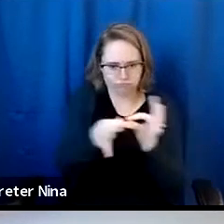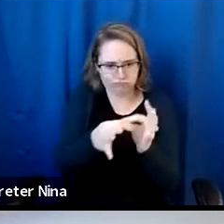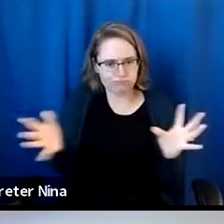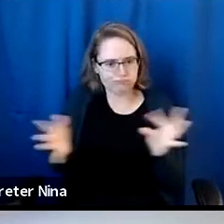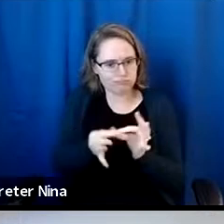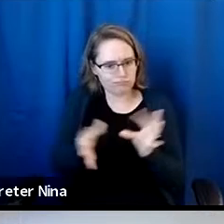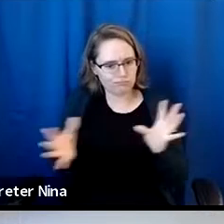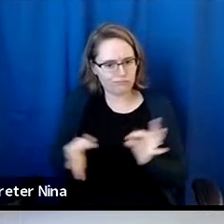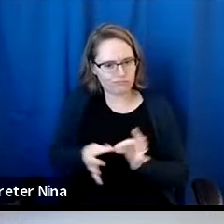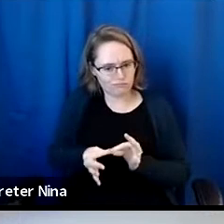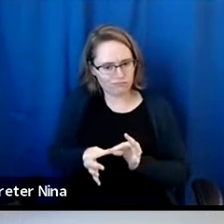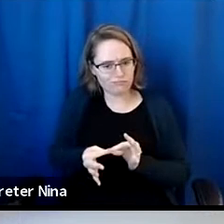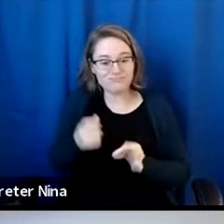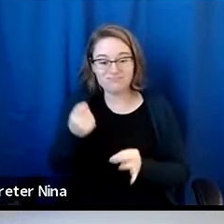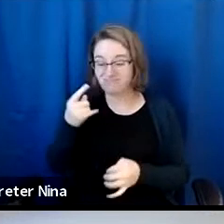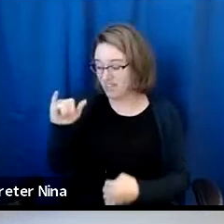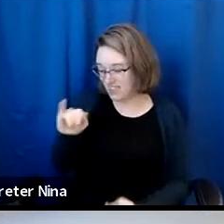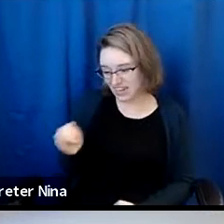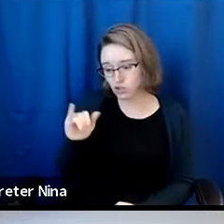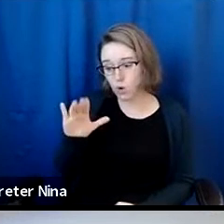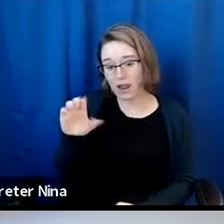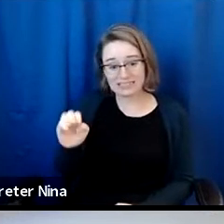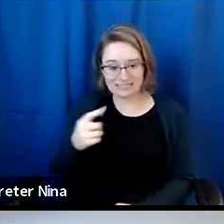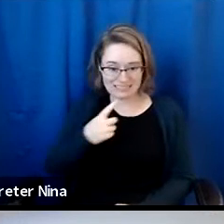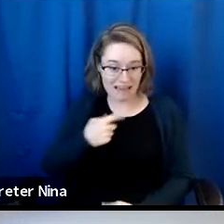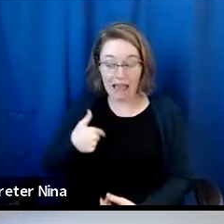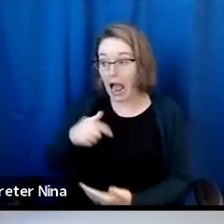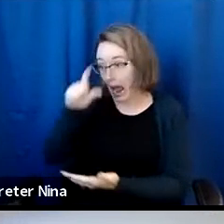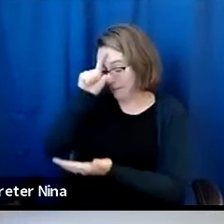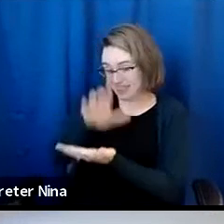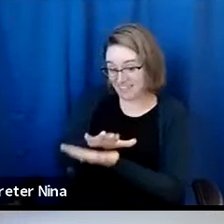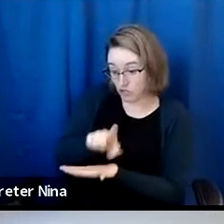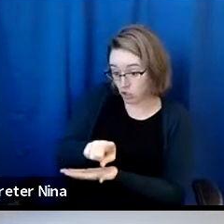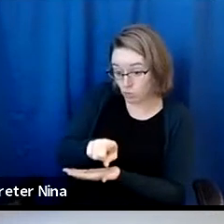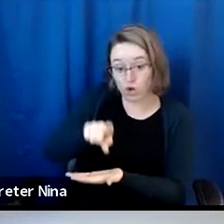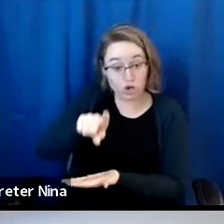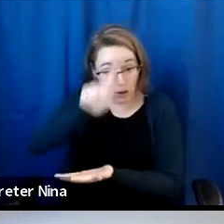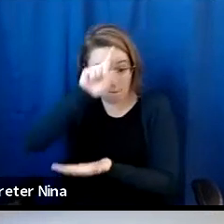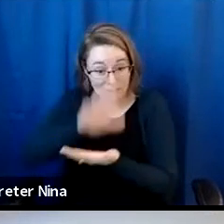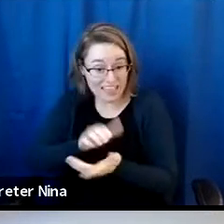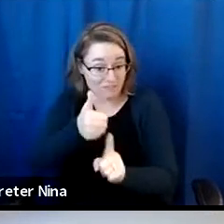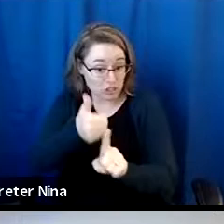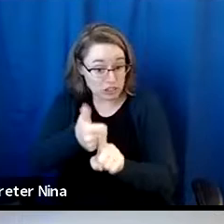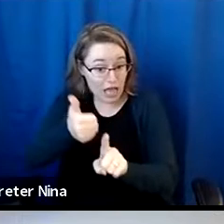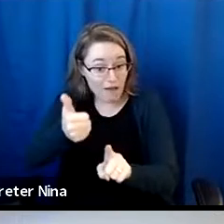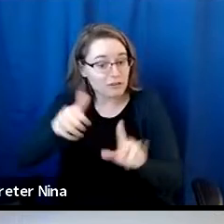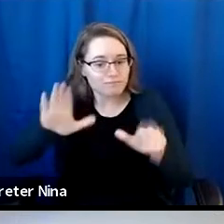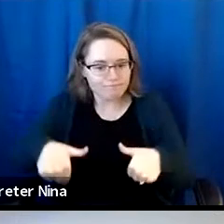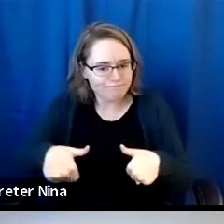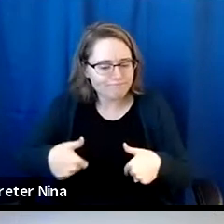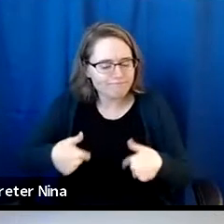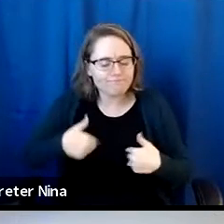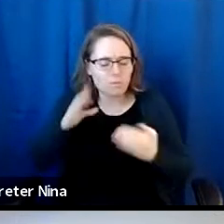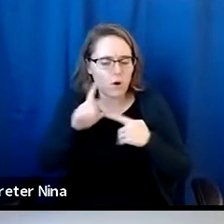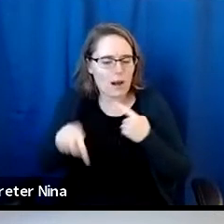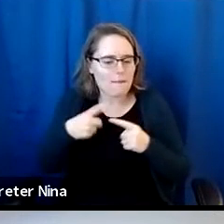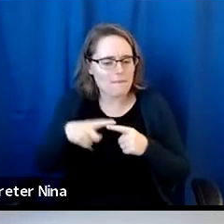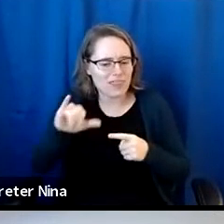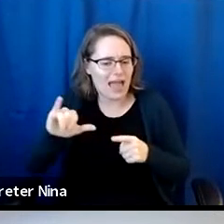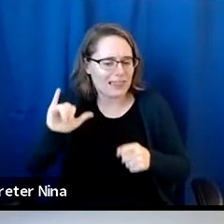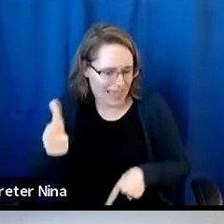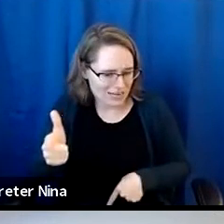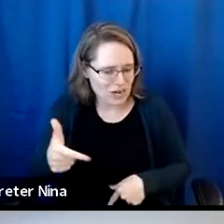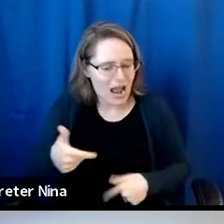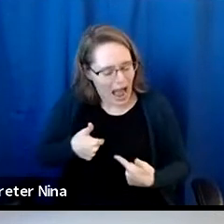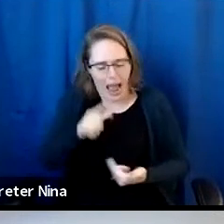this possible. But like Joyce said, I believe in you. You may not believe in you. Worry about that later. I believe in you. That's enough. Trust me on